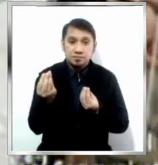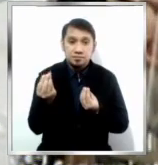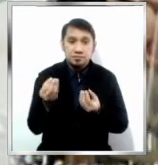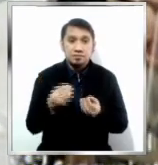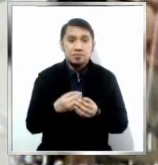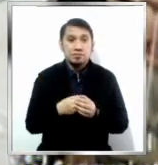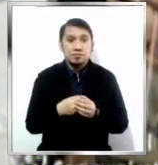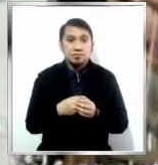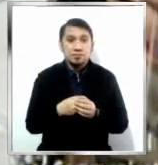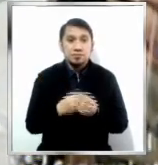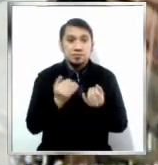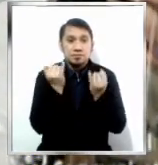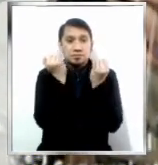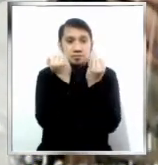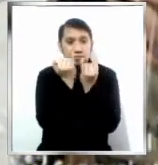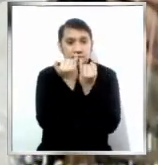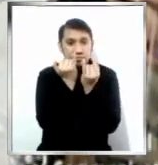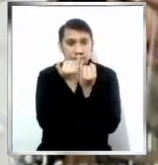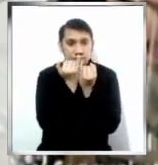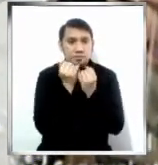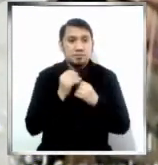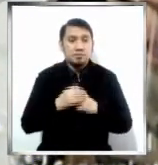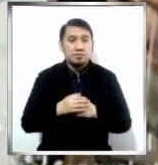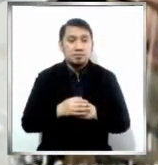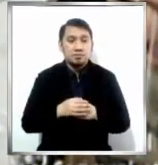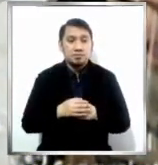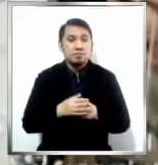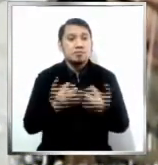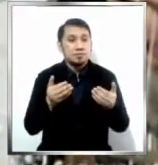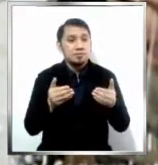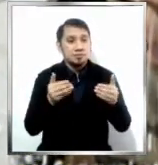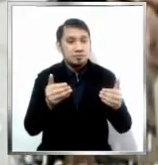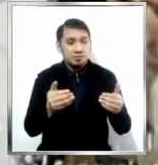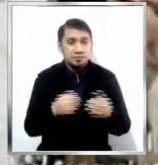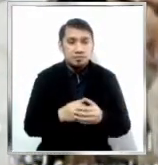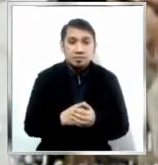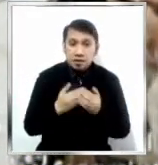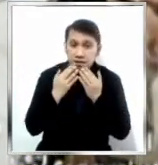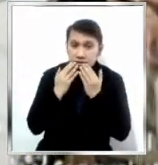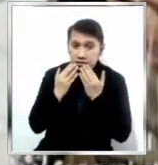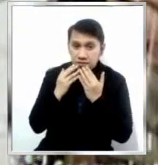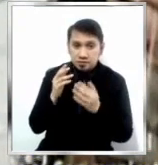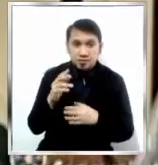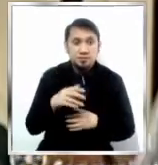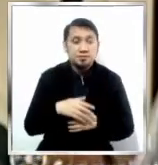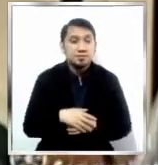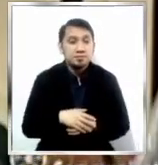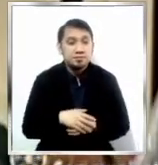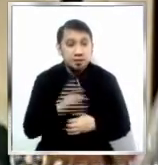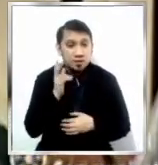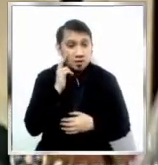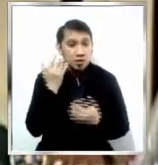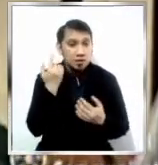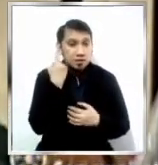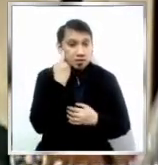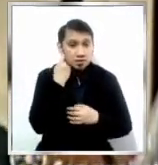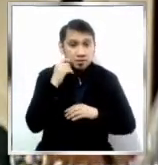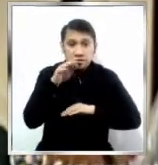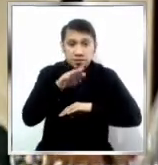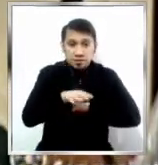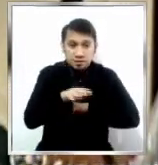PhilHealth. Sir, go ahead, sir. Thank you, Mr. President. This afternoon, we called our very